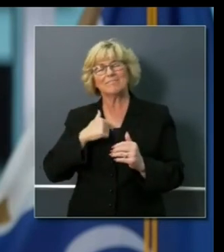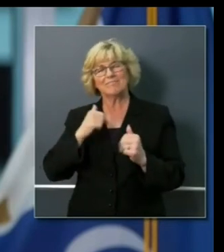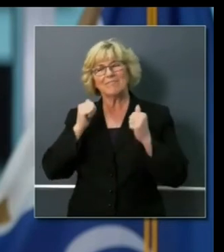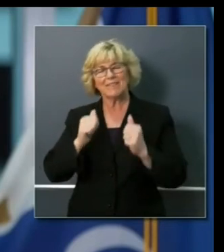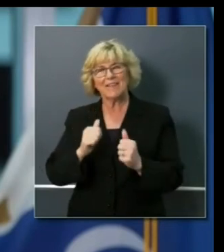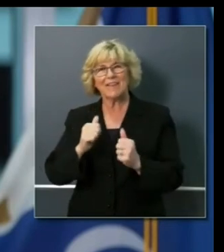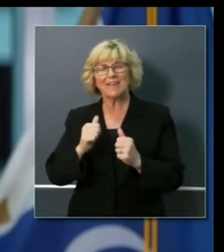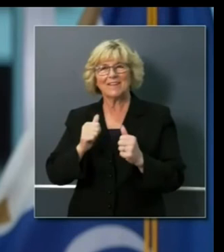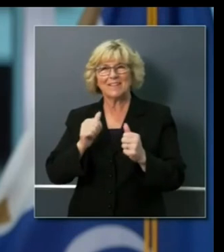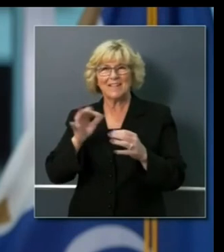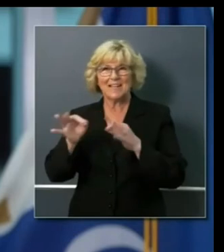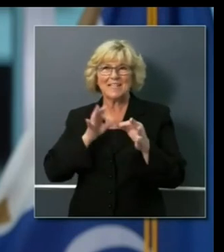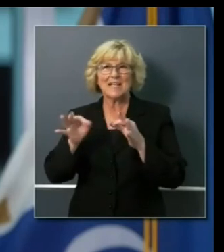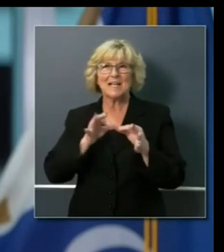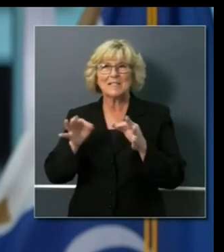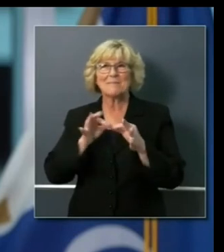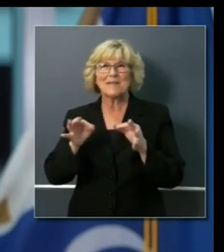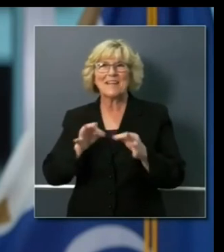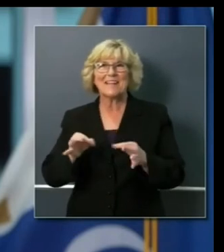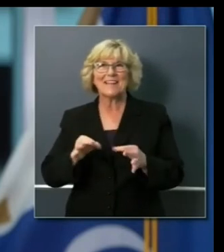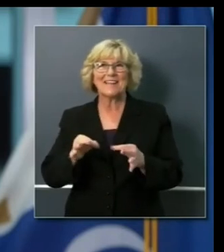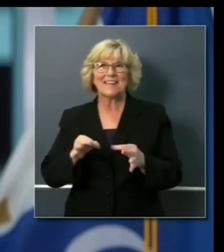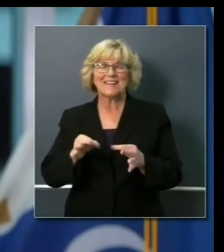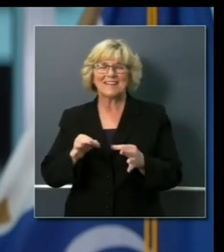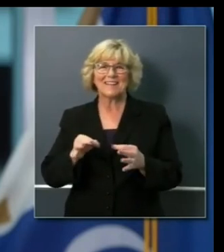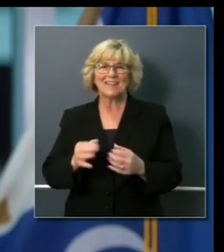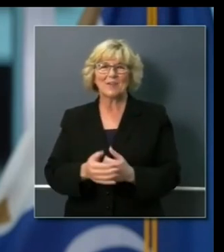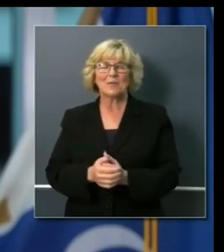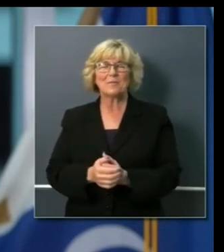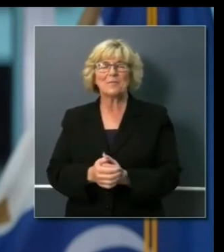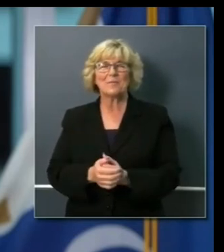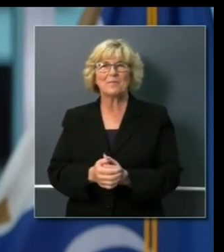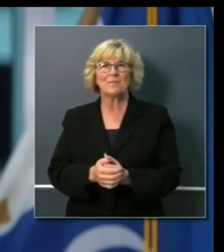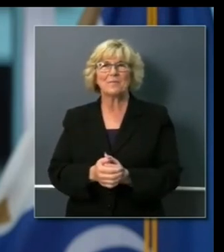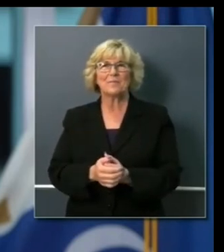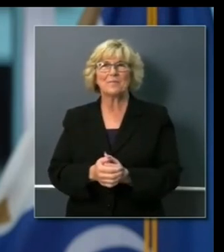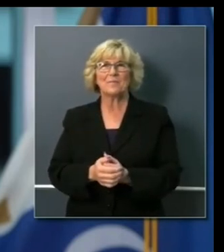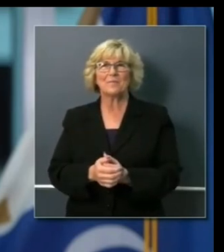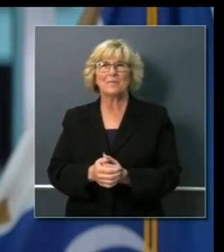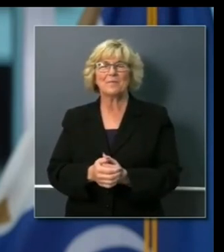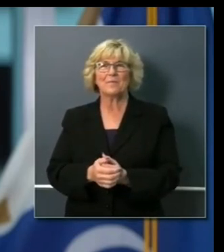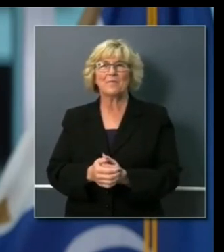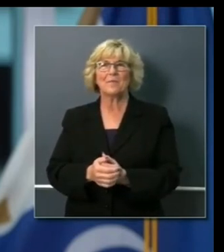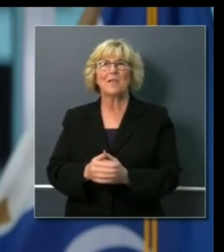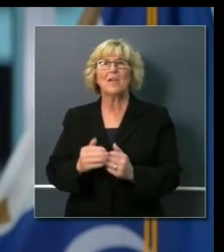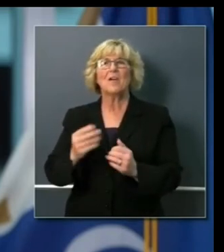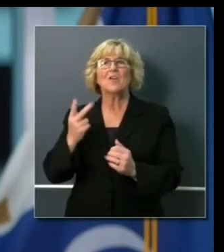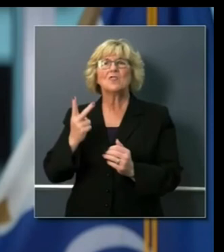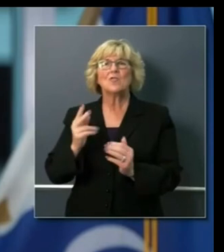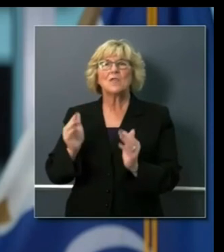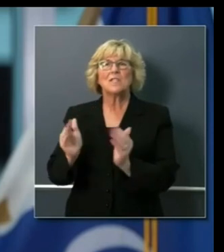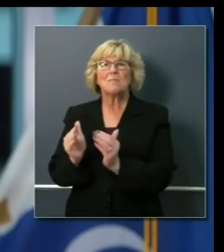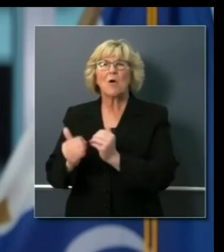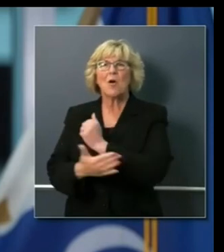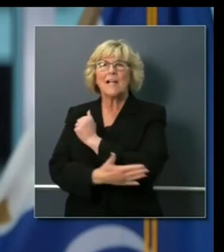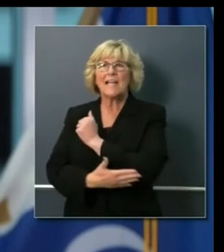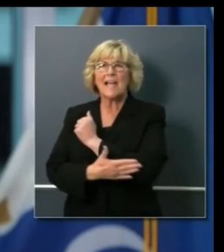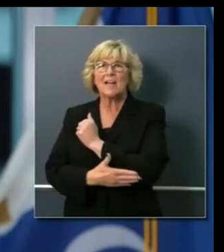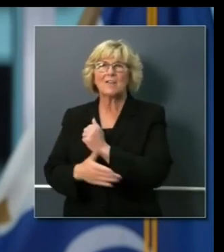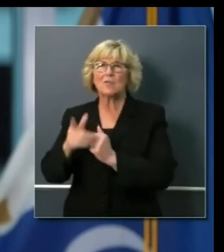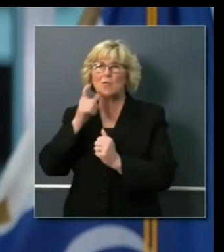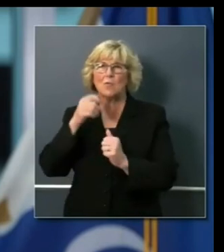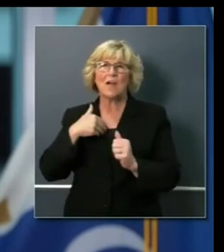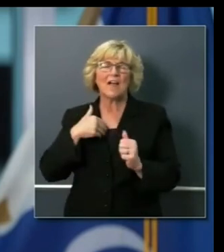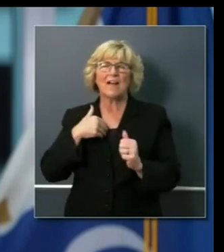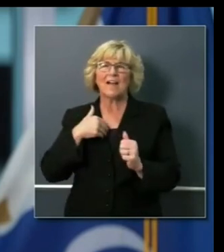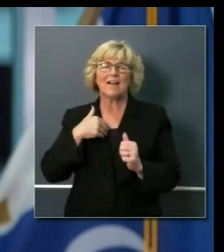a capacity of understanding, at least on the way we're thinking about this. We had two small counties call us up that have some of the greatest fishing in